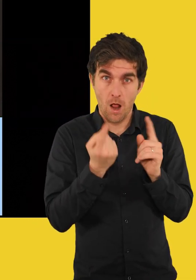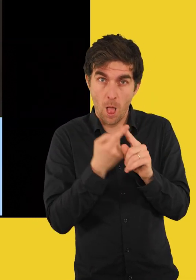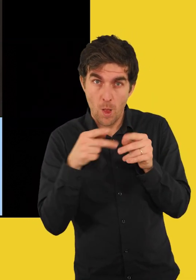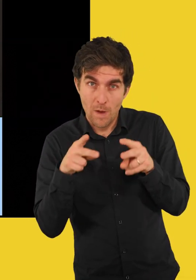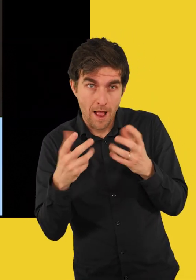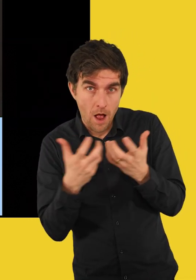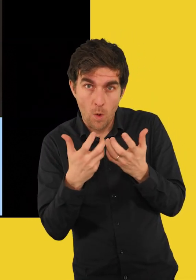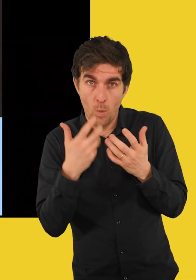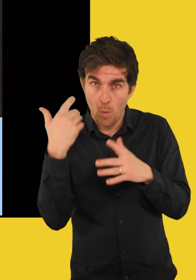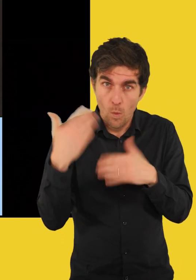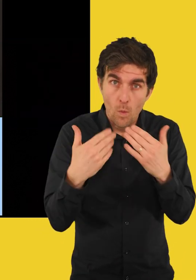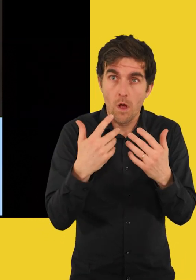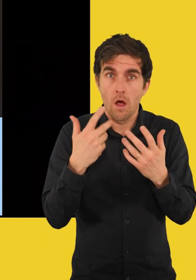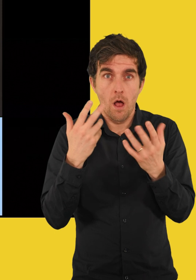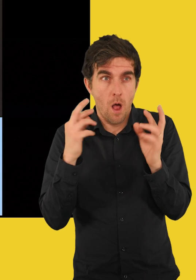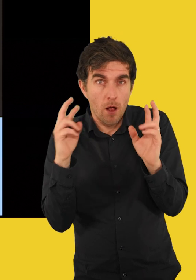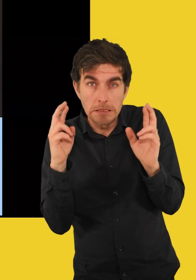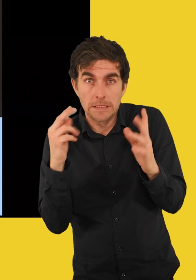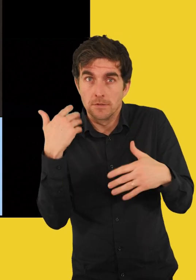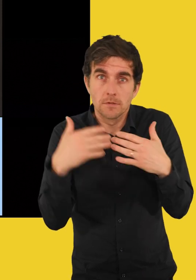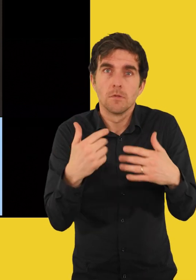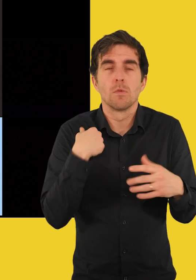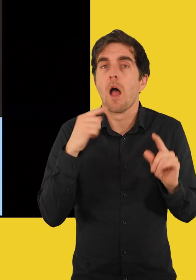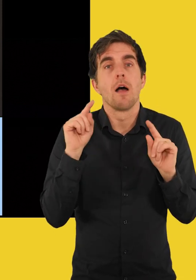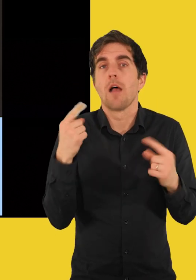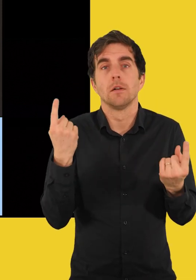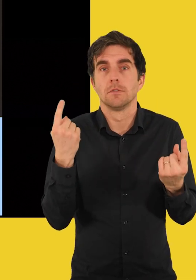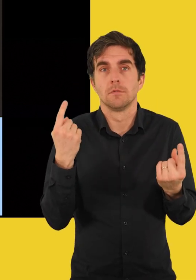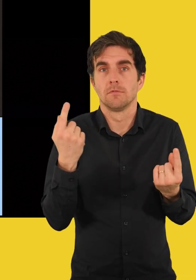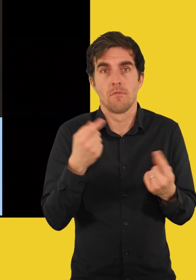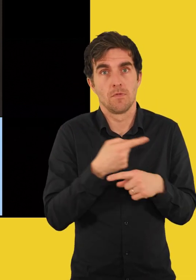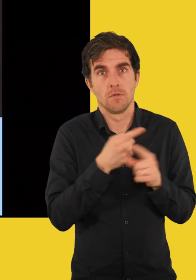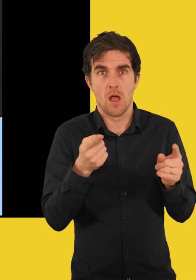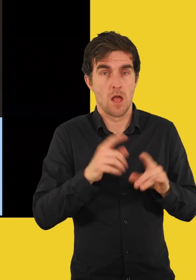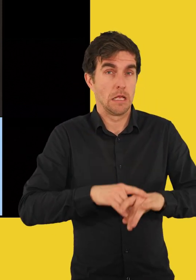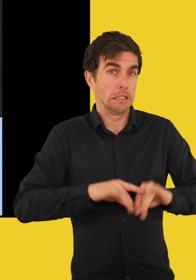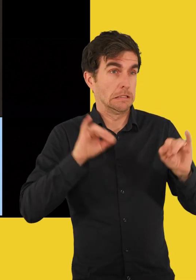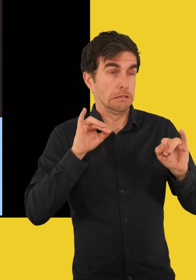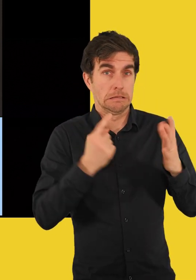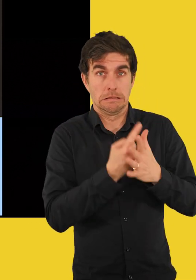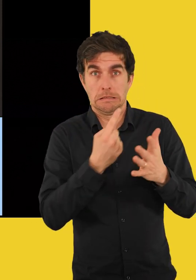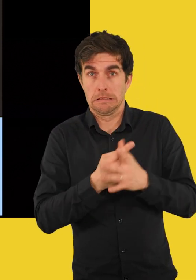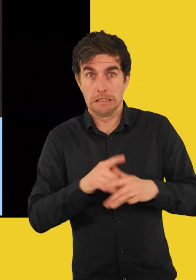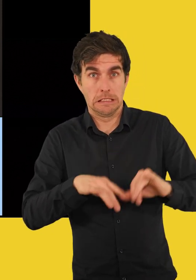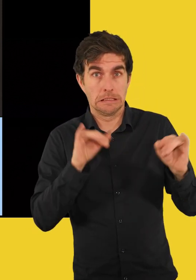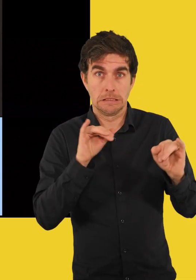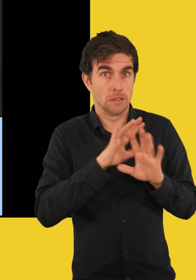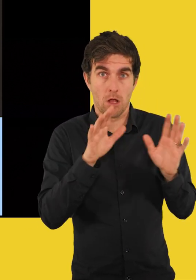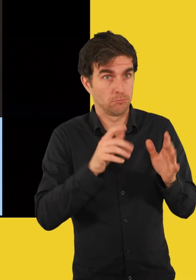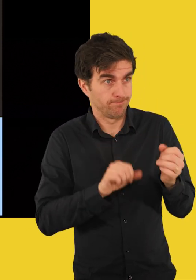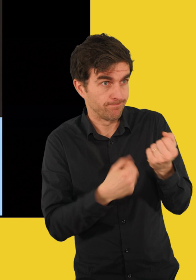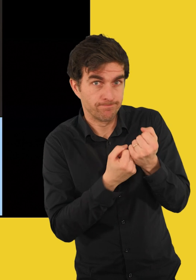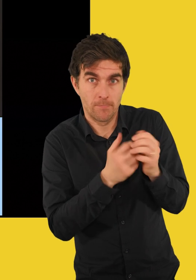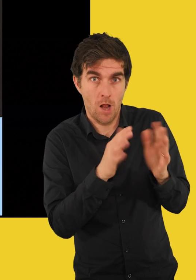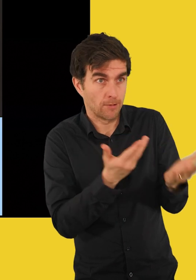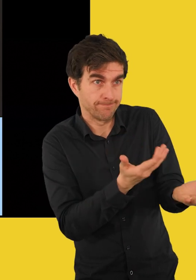that incentivise action and hope. We can't do this if the folks facing the harshest conditions of these crises aren't enabled to